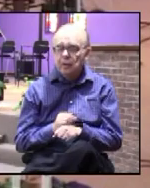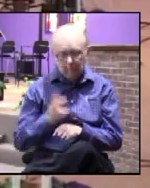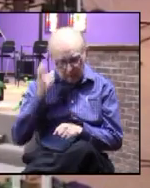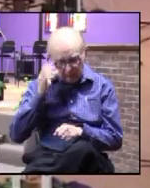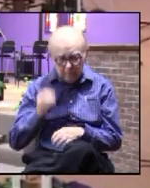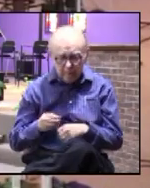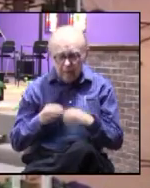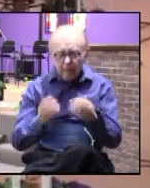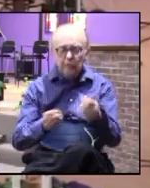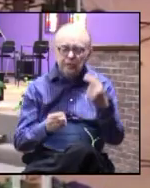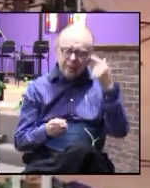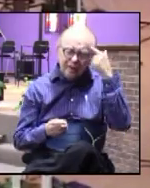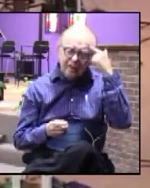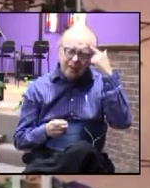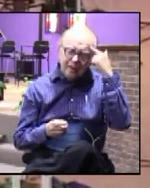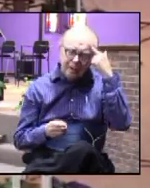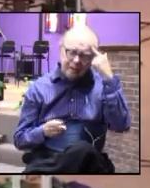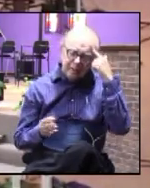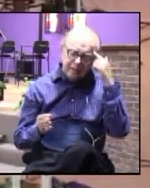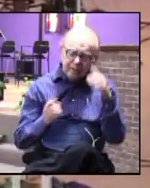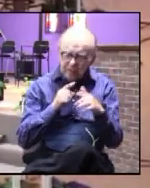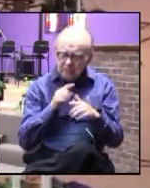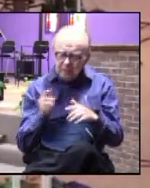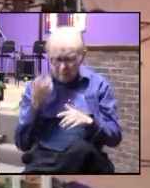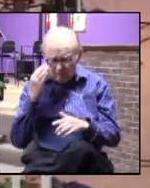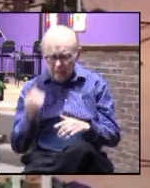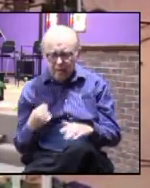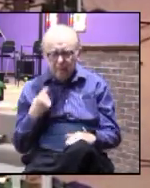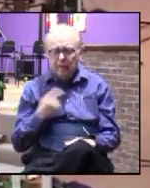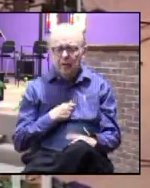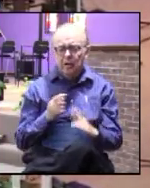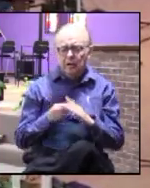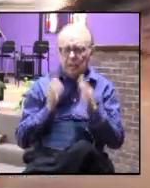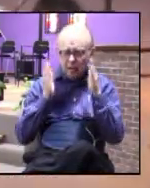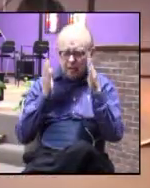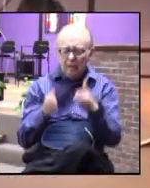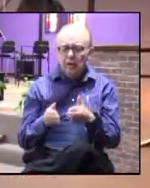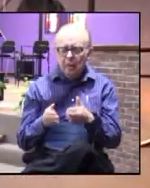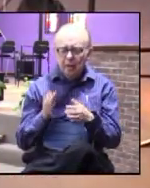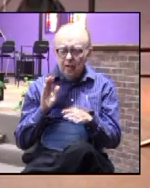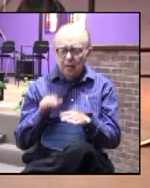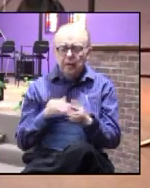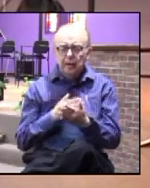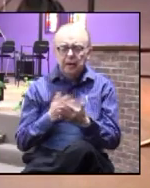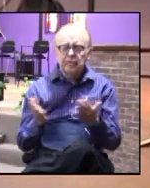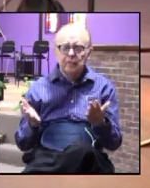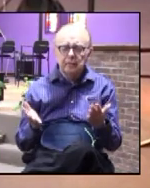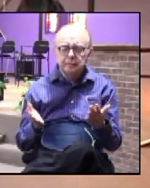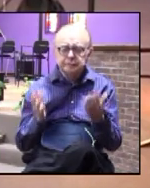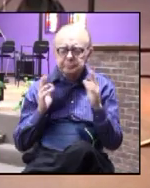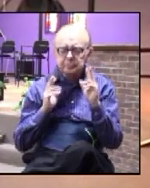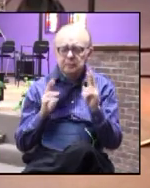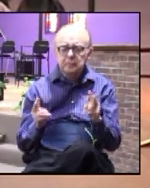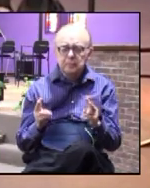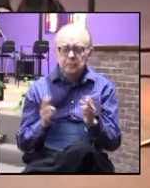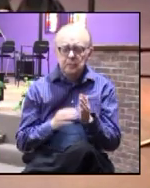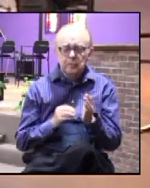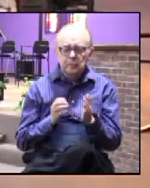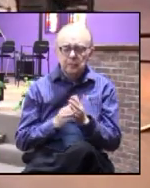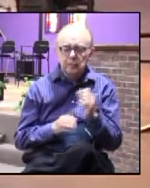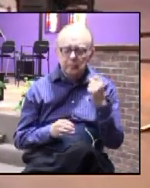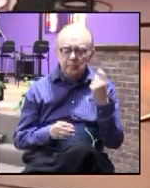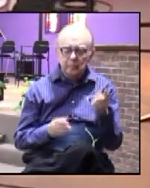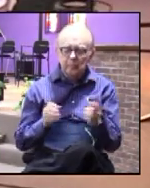little thing in your mind. You get distracted because we begin to focus on these things. Look, in Matthew chapter 11,